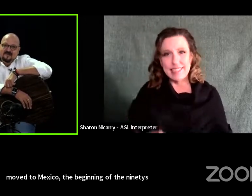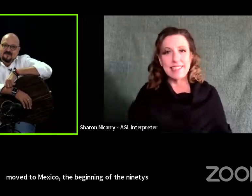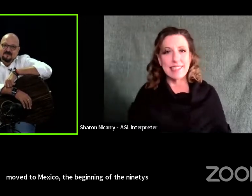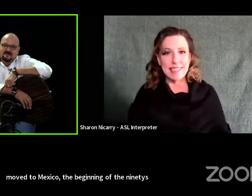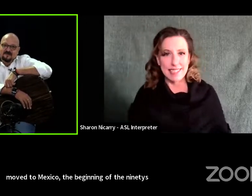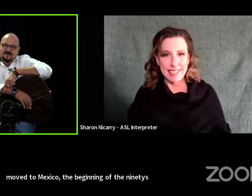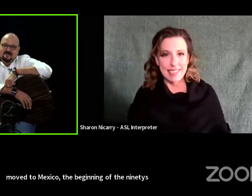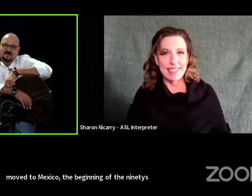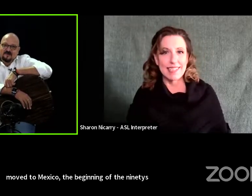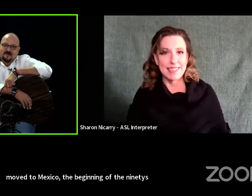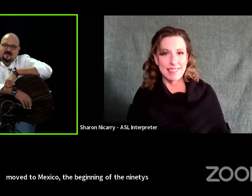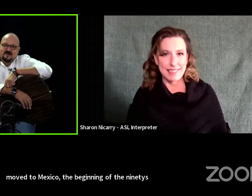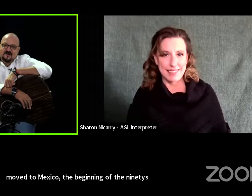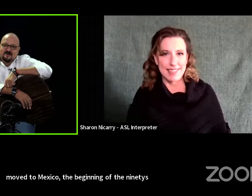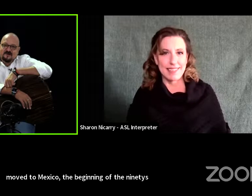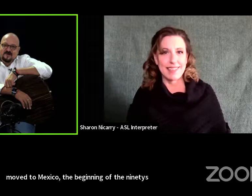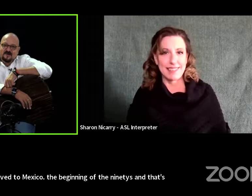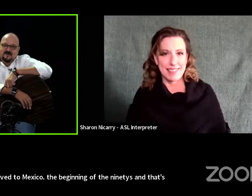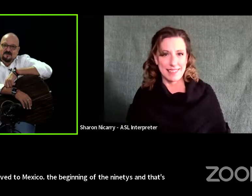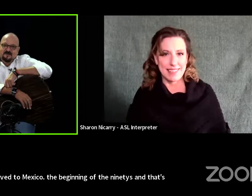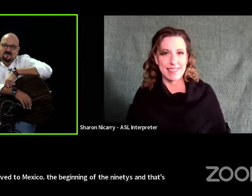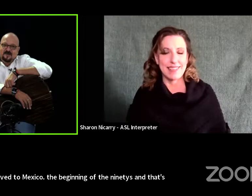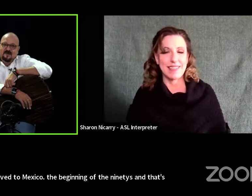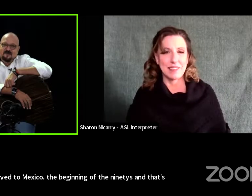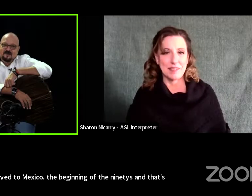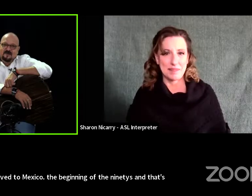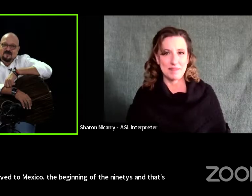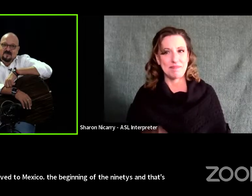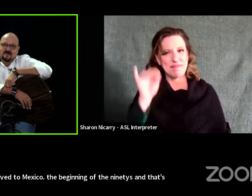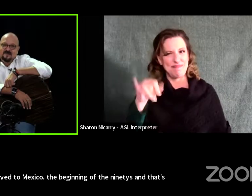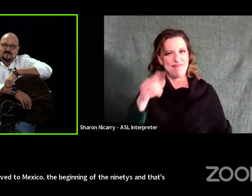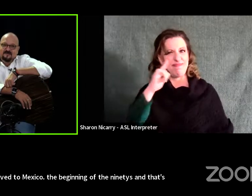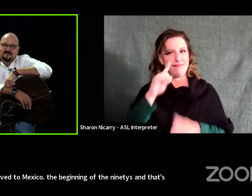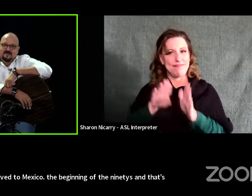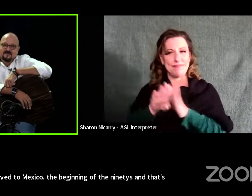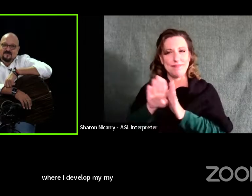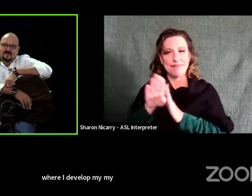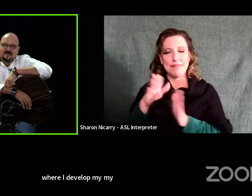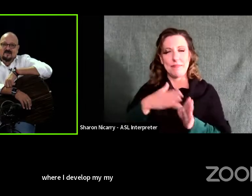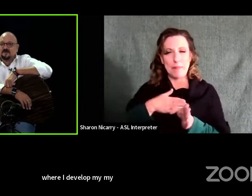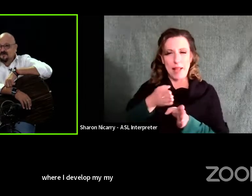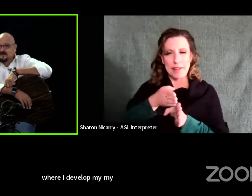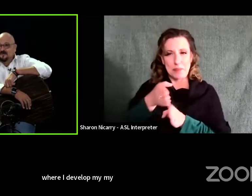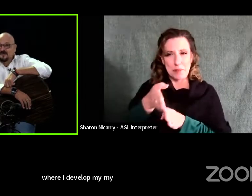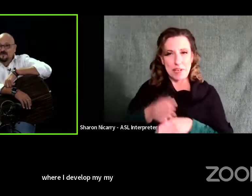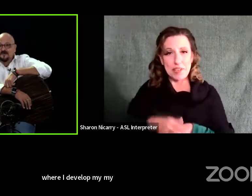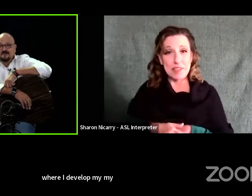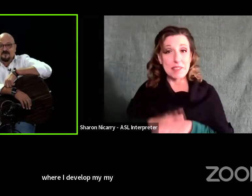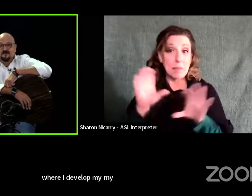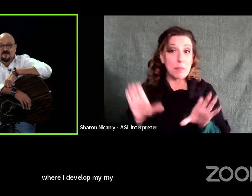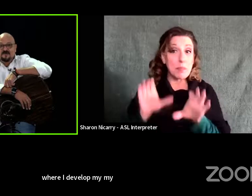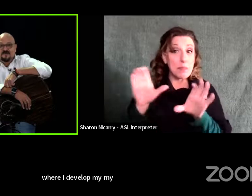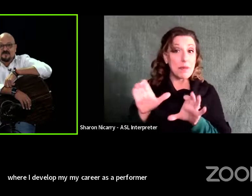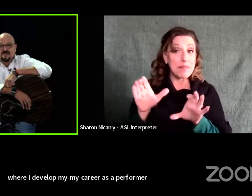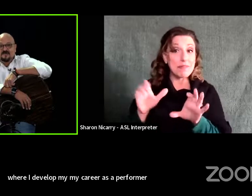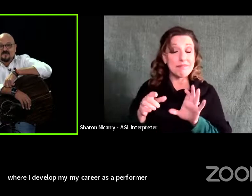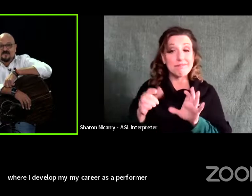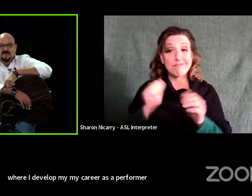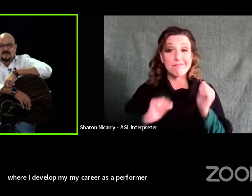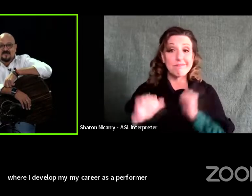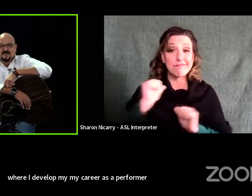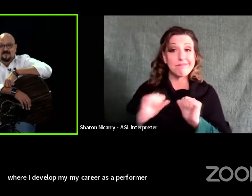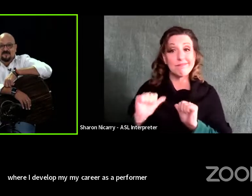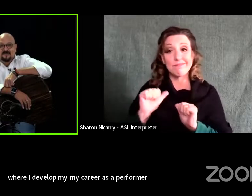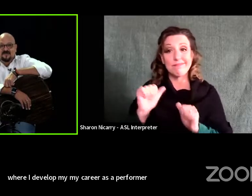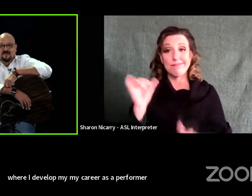And that's where I developed my career as a performer also, because